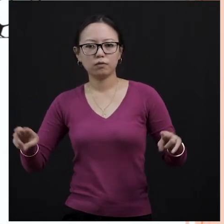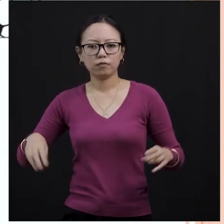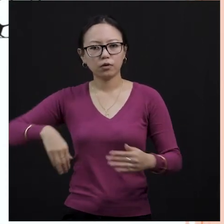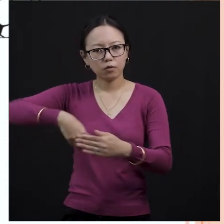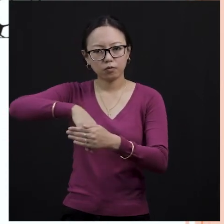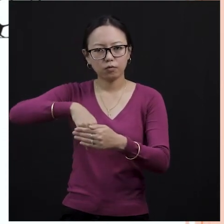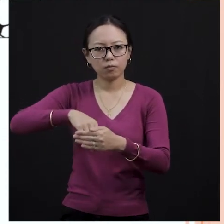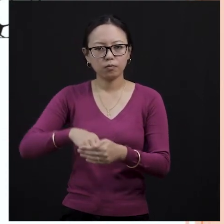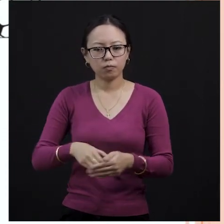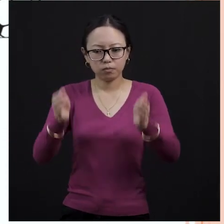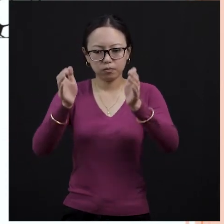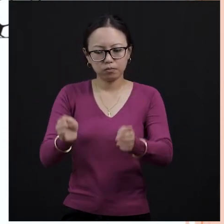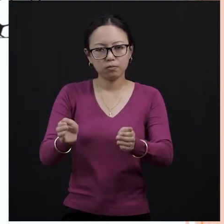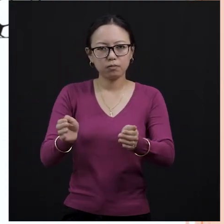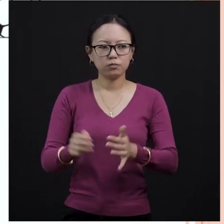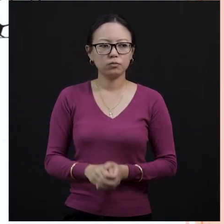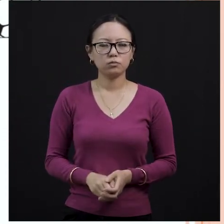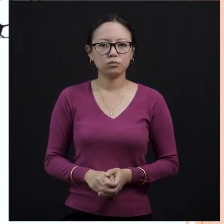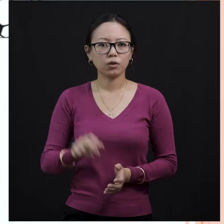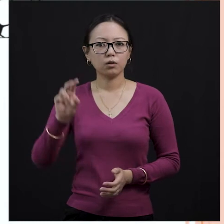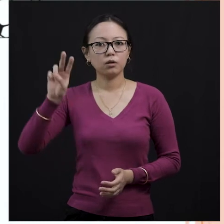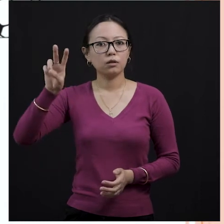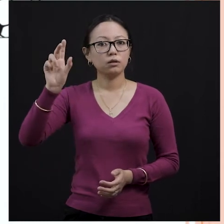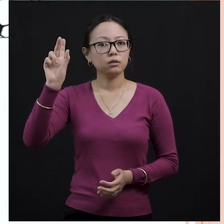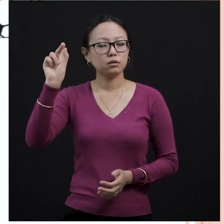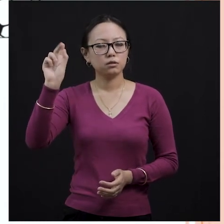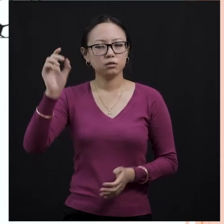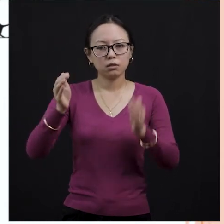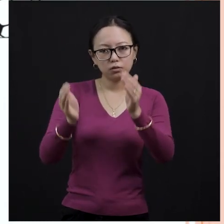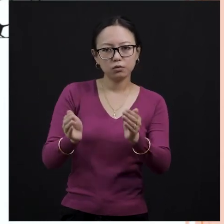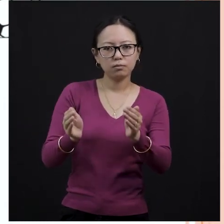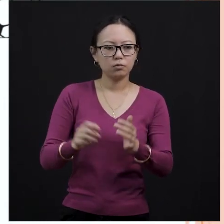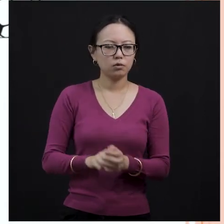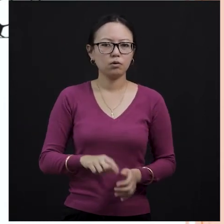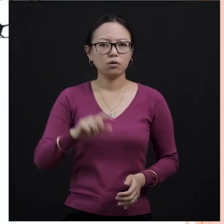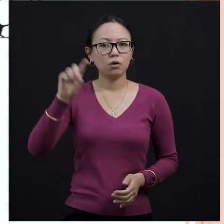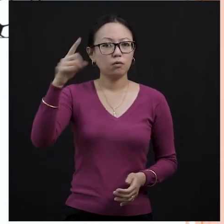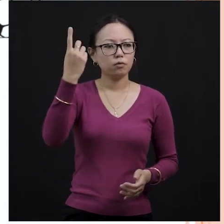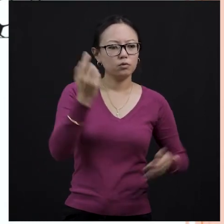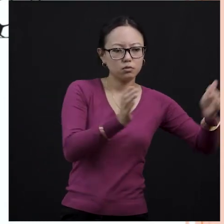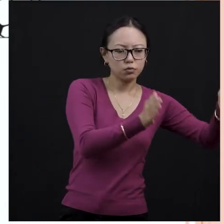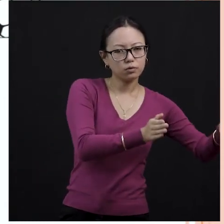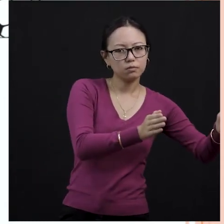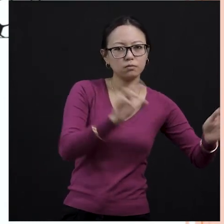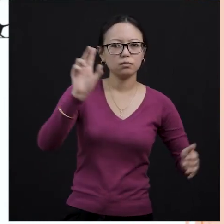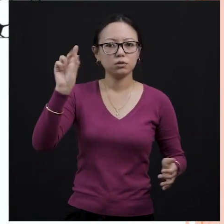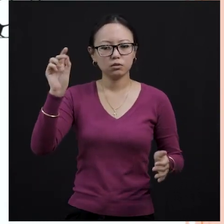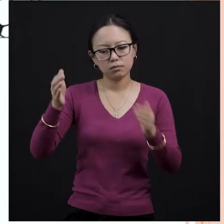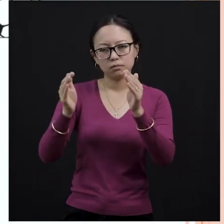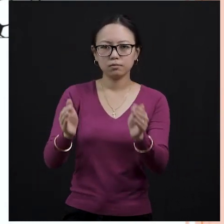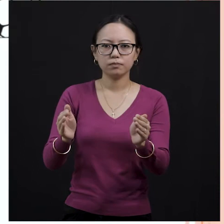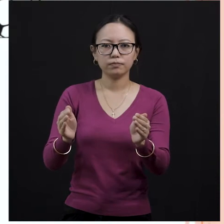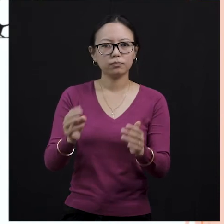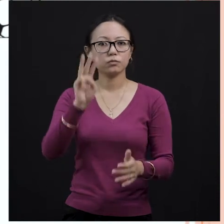in this manner. We will put a circle around them and we will mark this as the second group, all right? let's